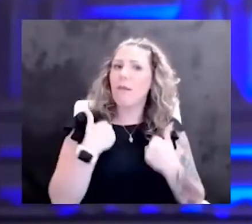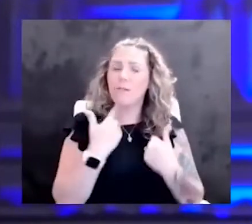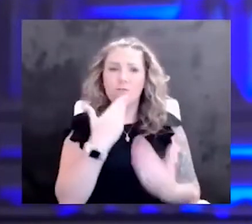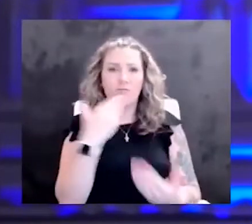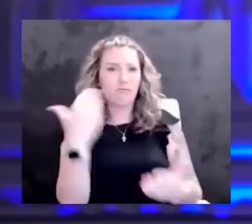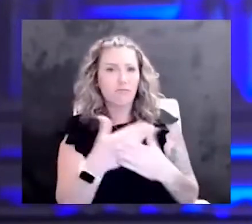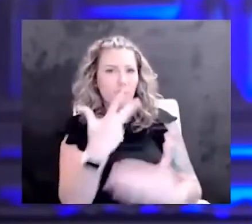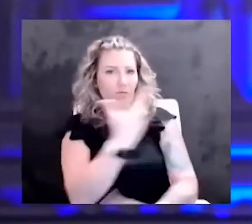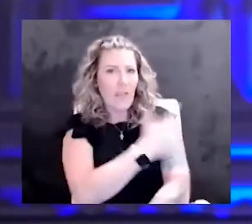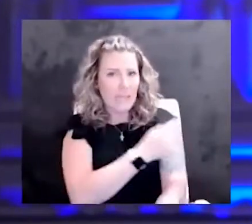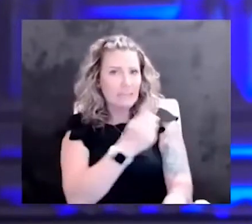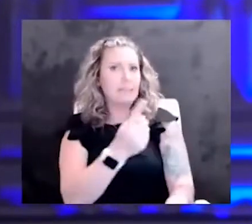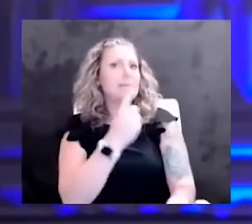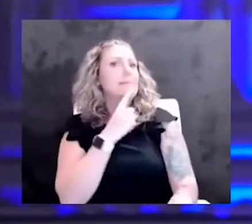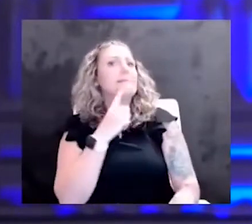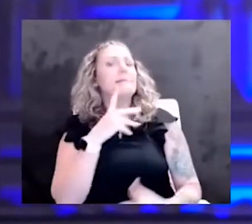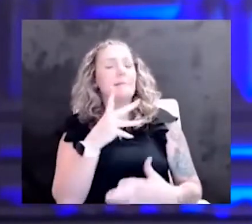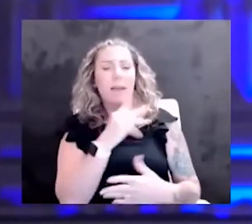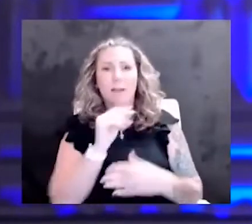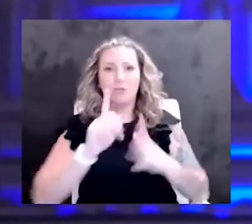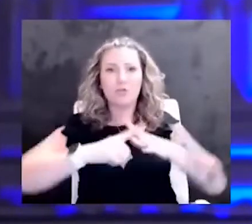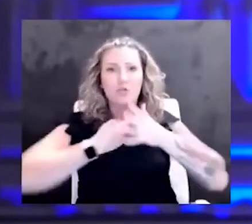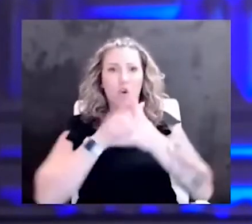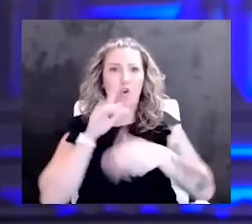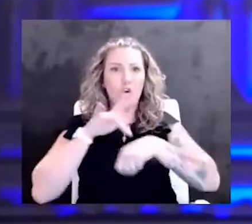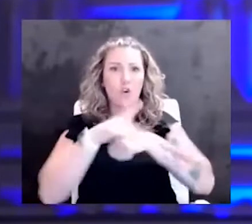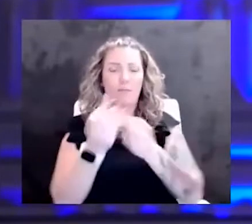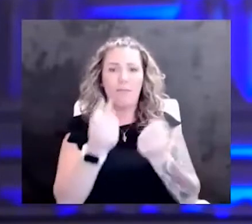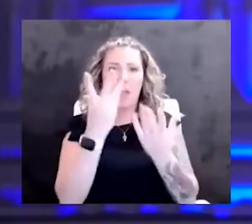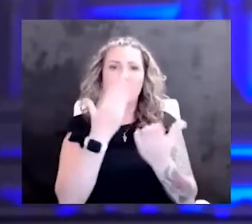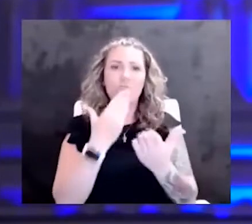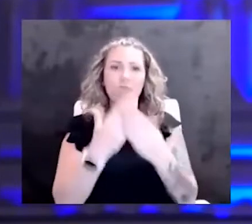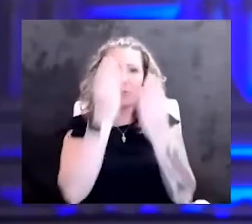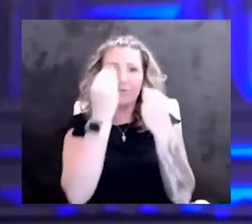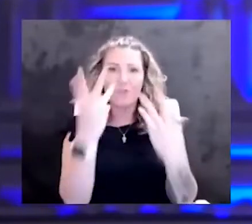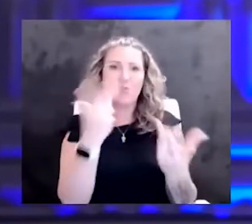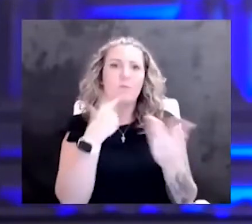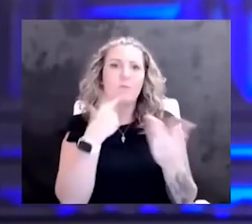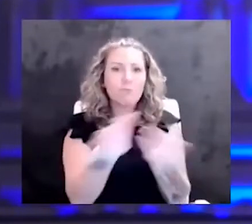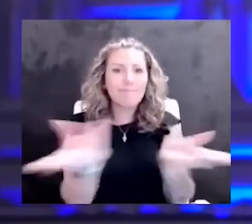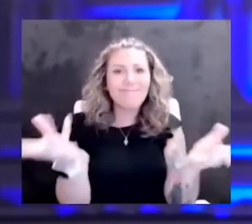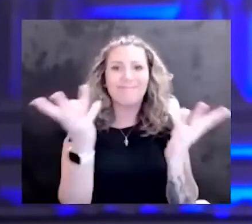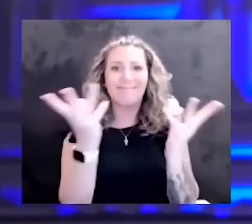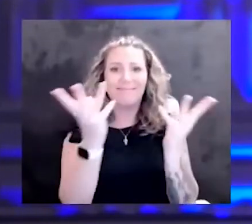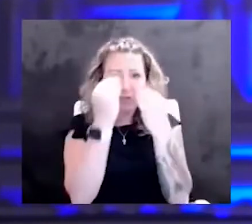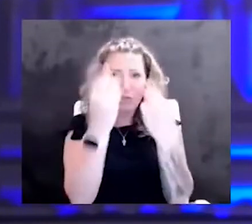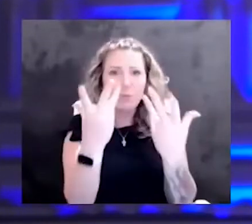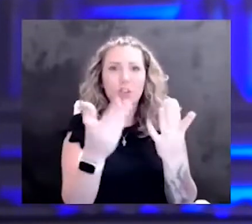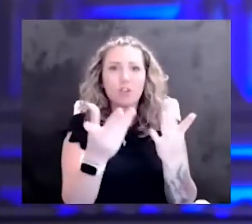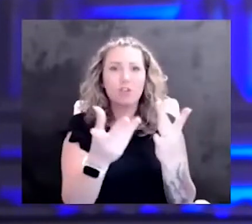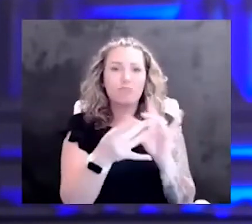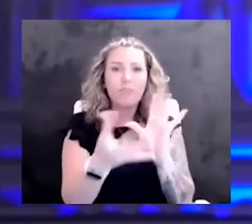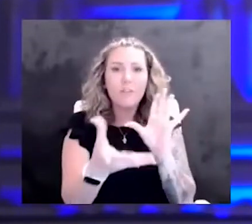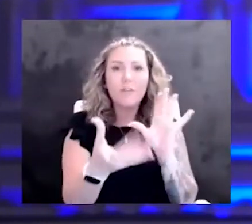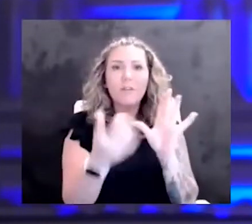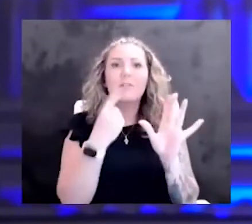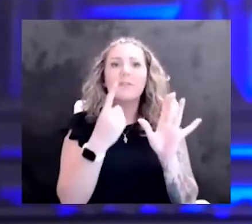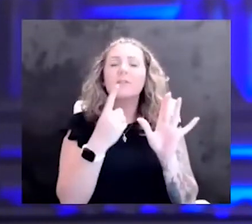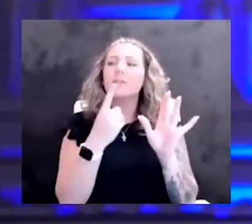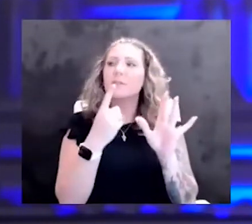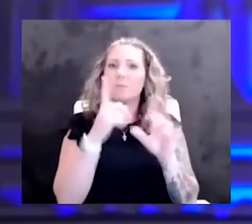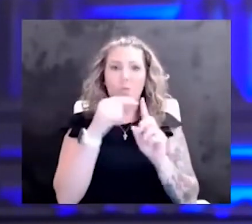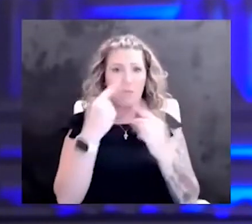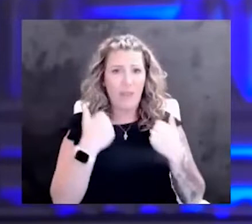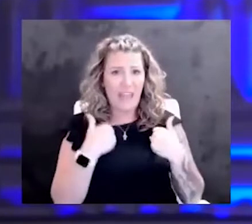and have done it early, so they have a lot of good information. And now there's just more information coming out saying that when you do have the vaccine and you have